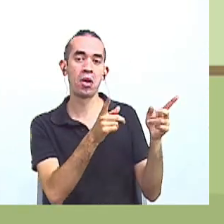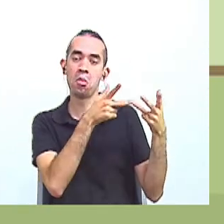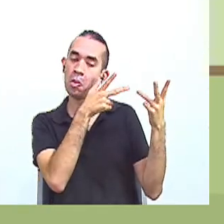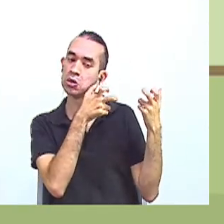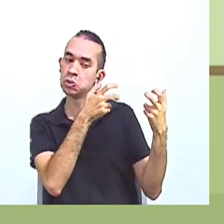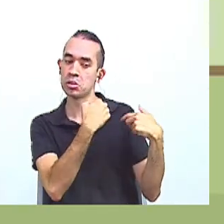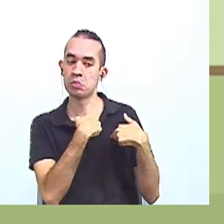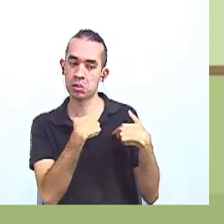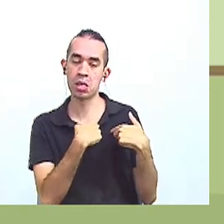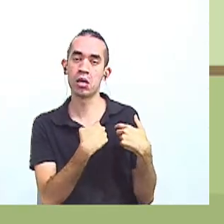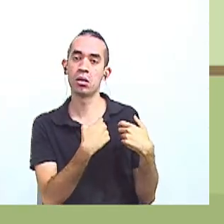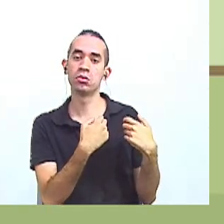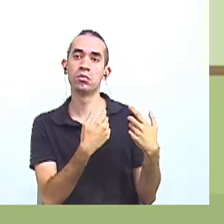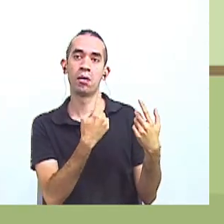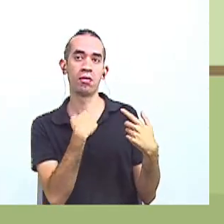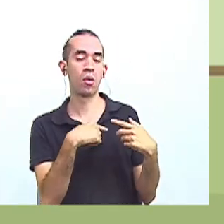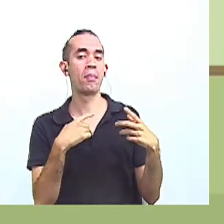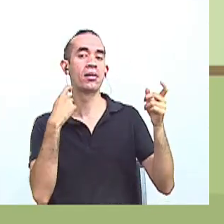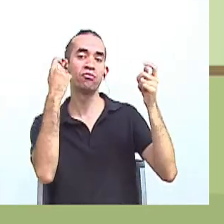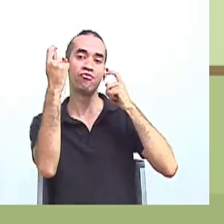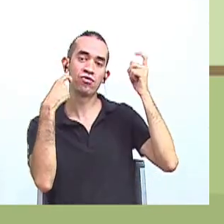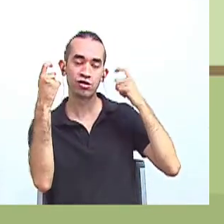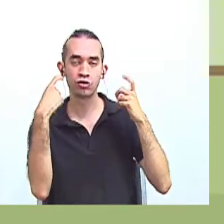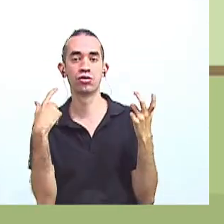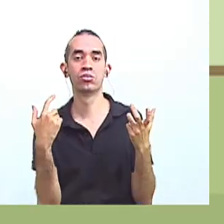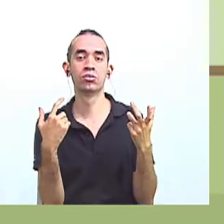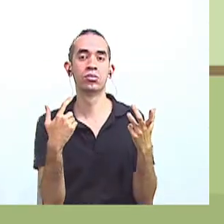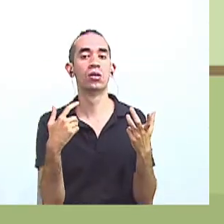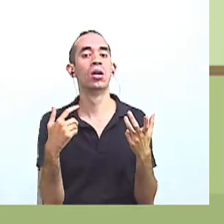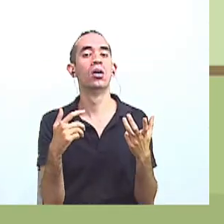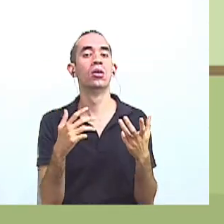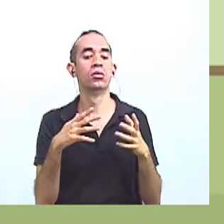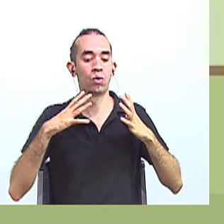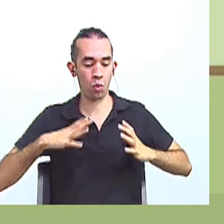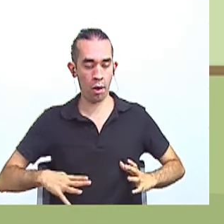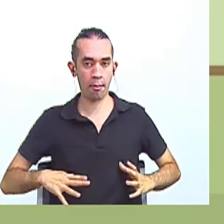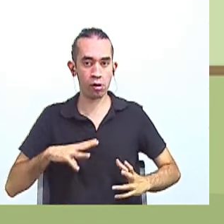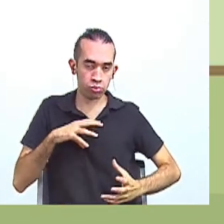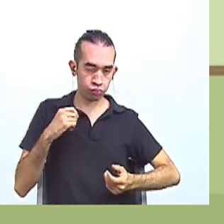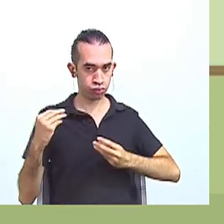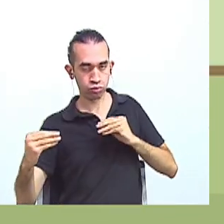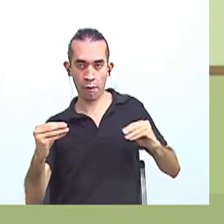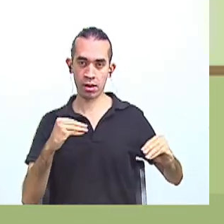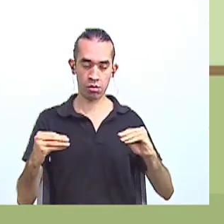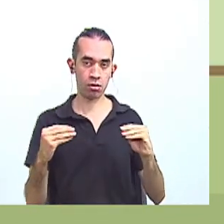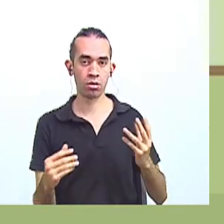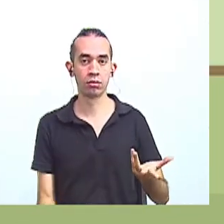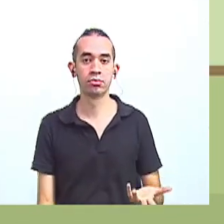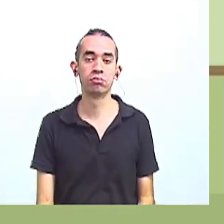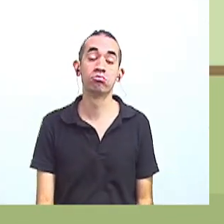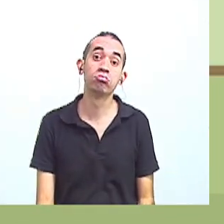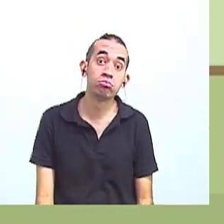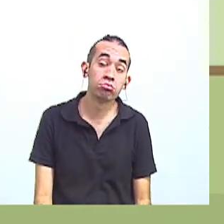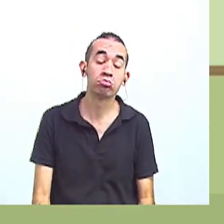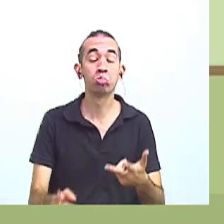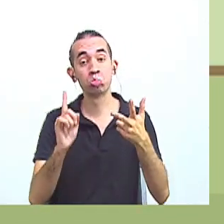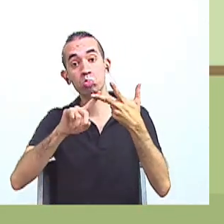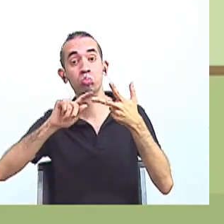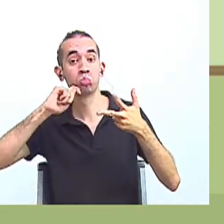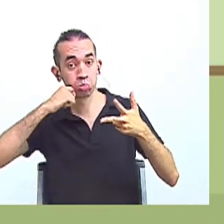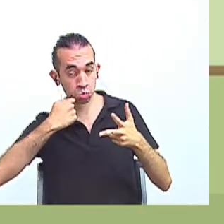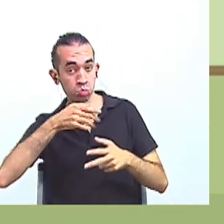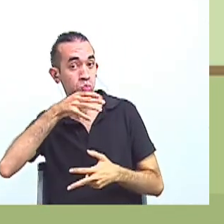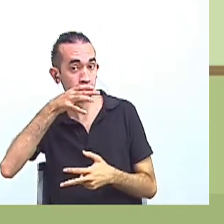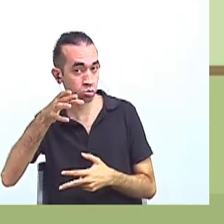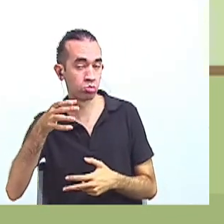me and give me feedback on my expressions or on my body language. Or the last tip that I want to give you is